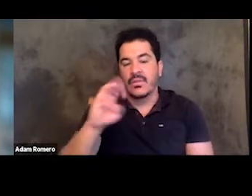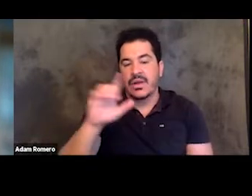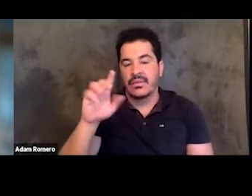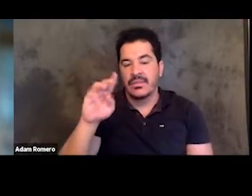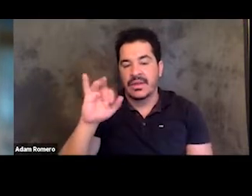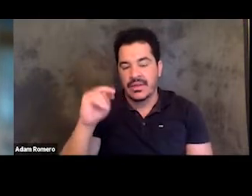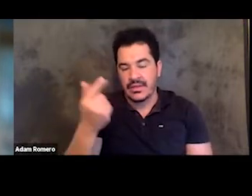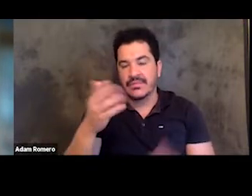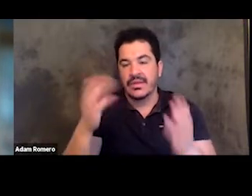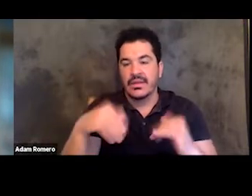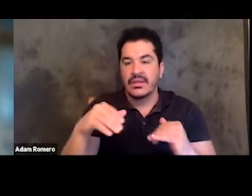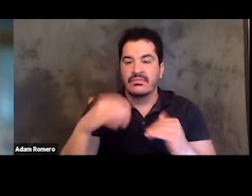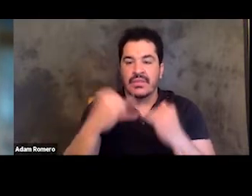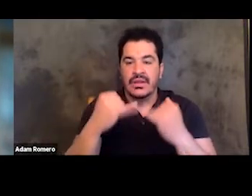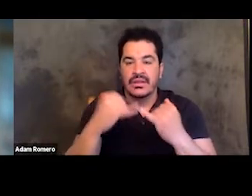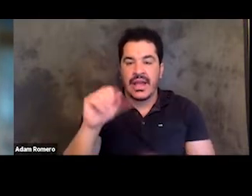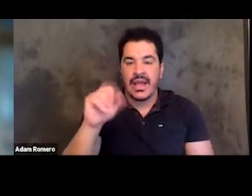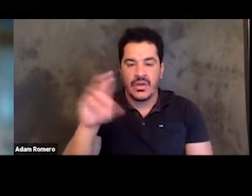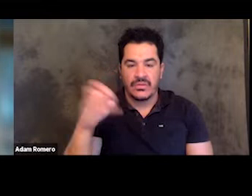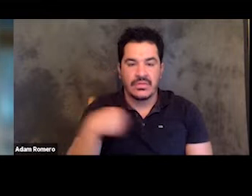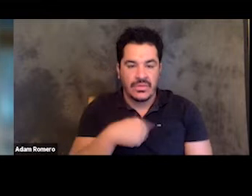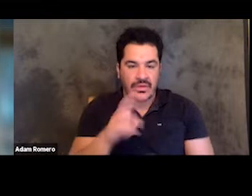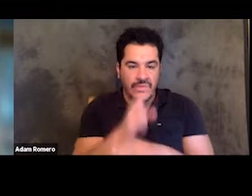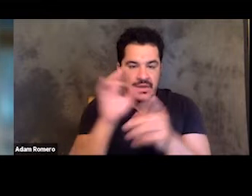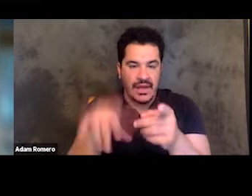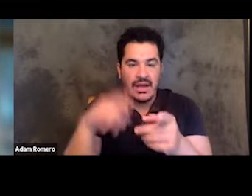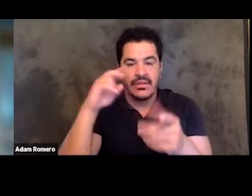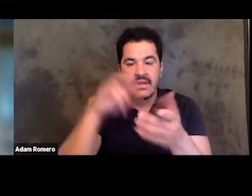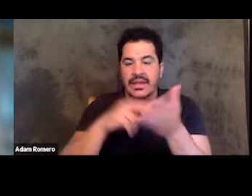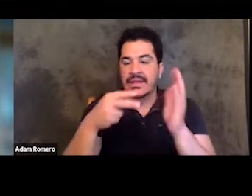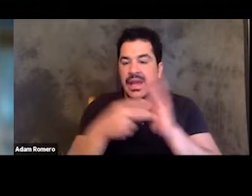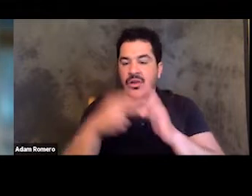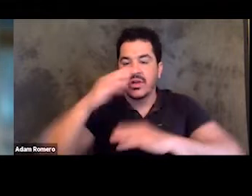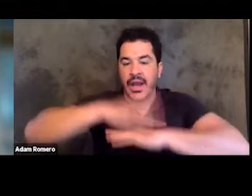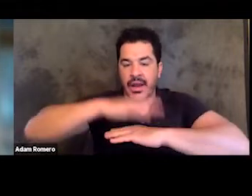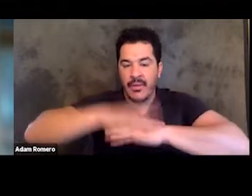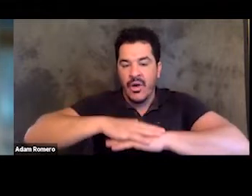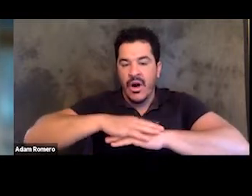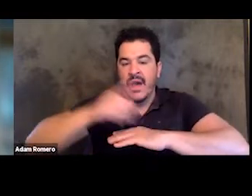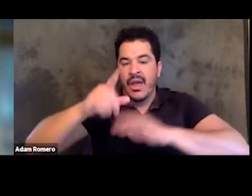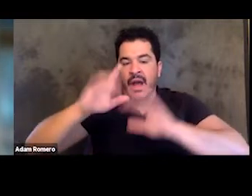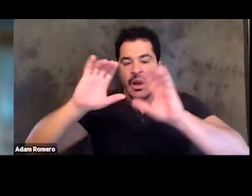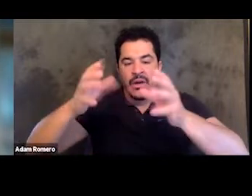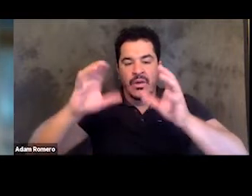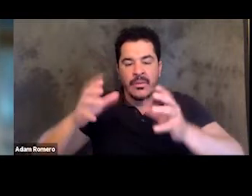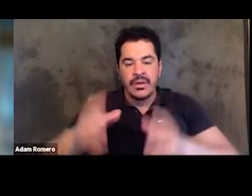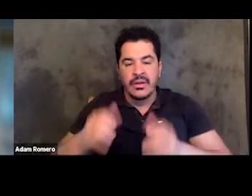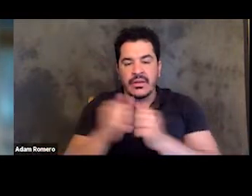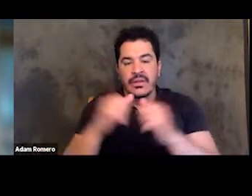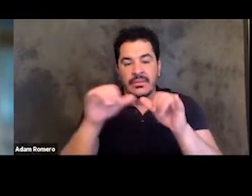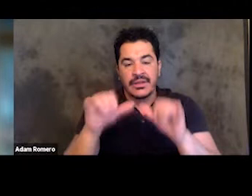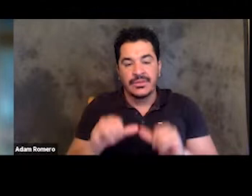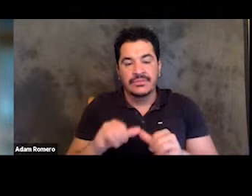then used on the indicator table, and indicators are grouped around those measurement areas. And then